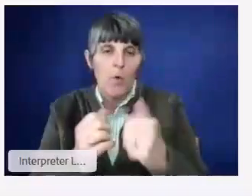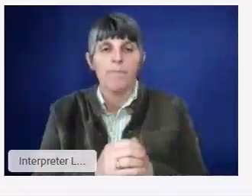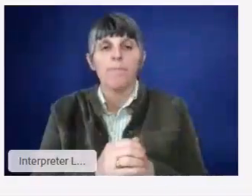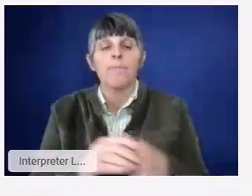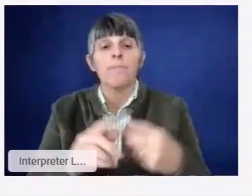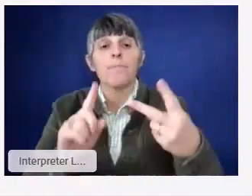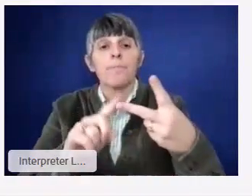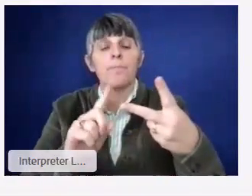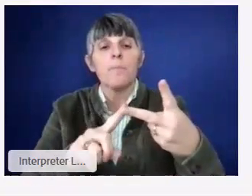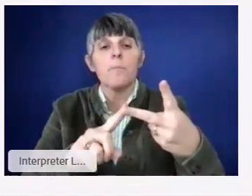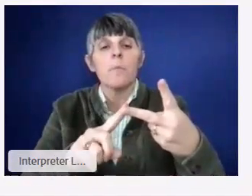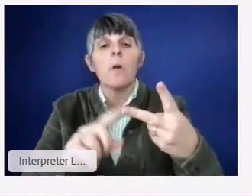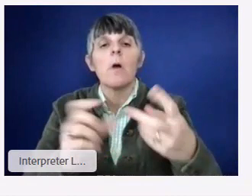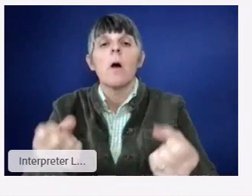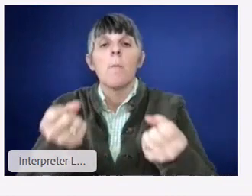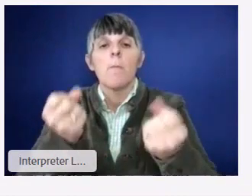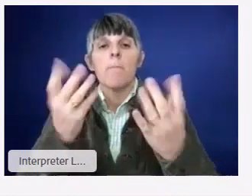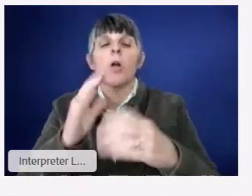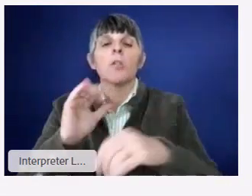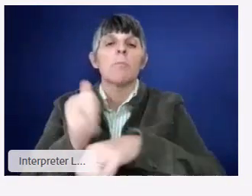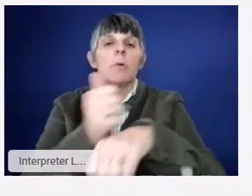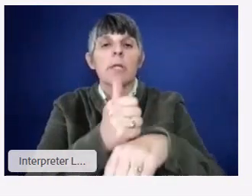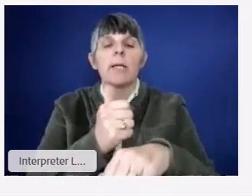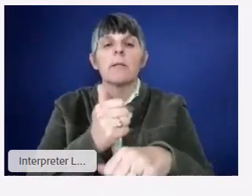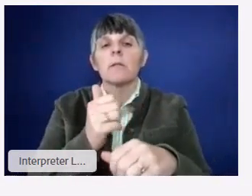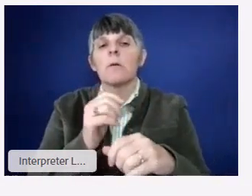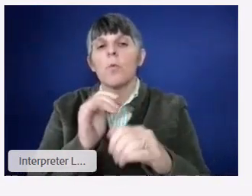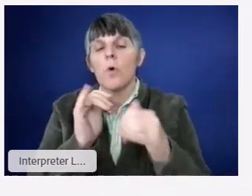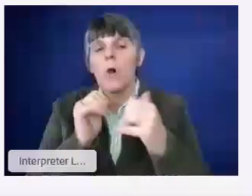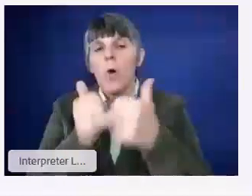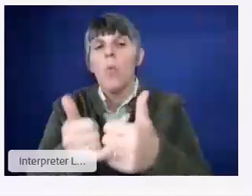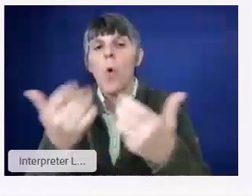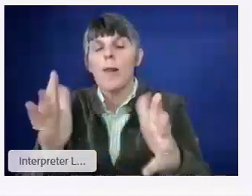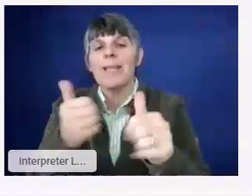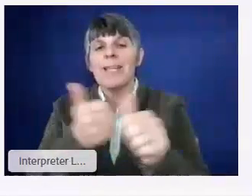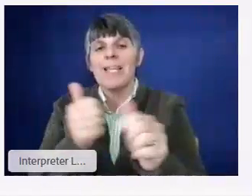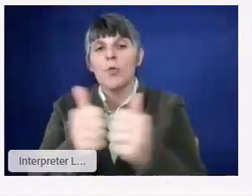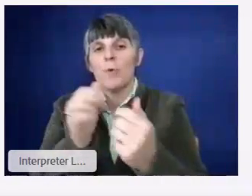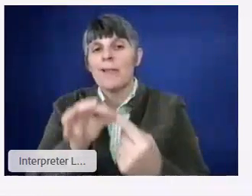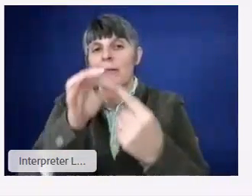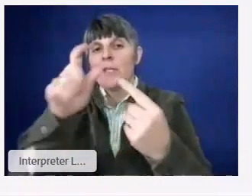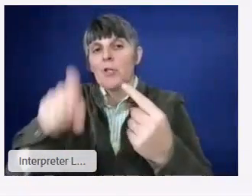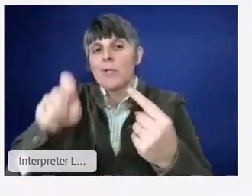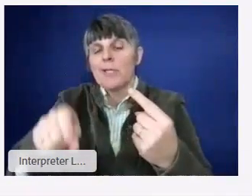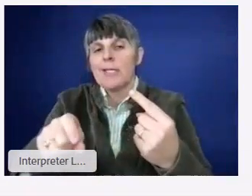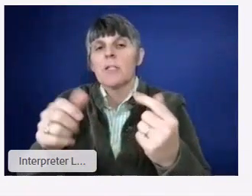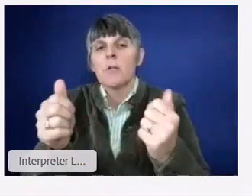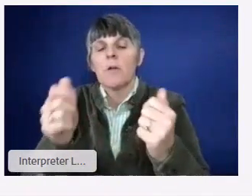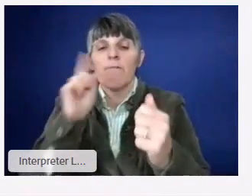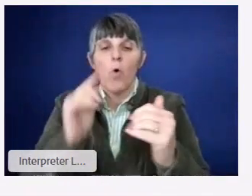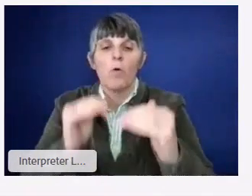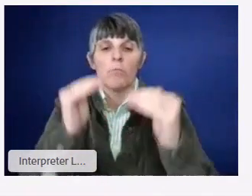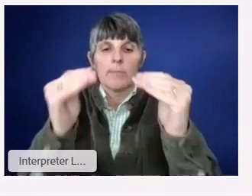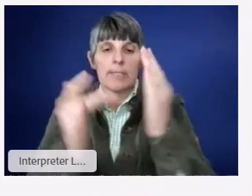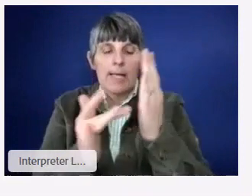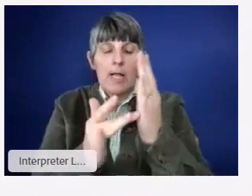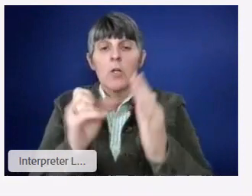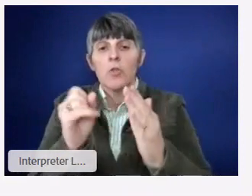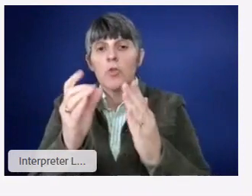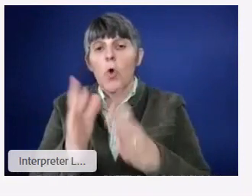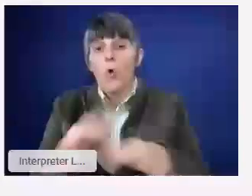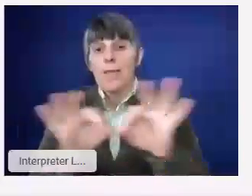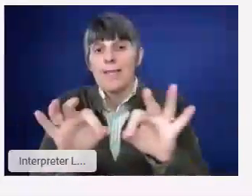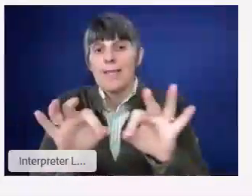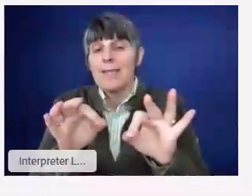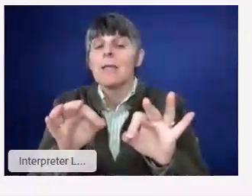Two, multiple deployment sites were awarded, and each with their own unique needs, focus, and technology solutions. So the key element is